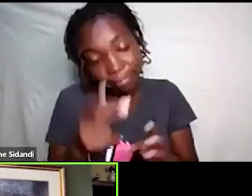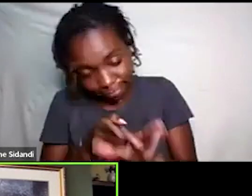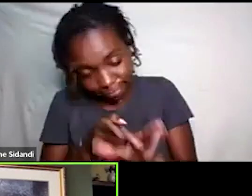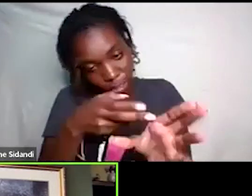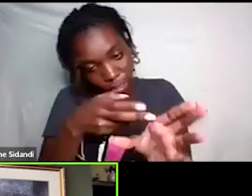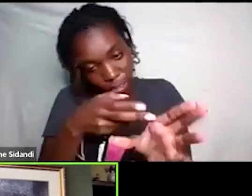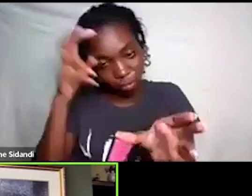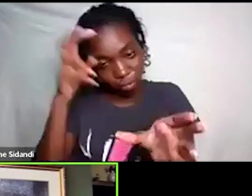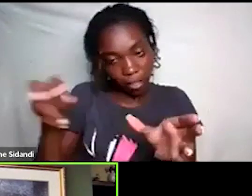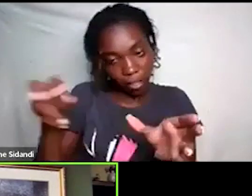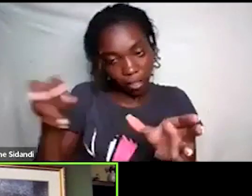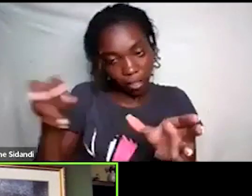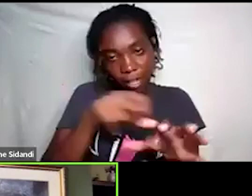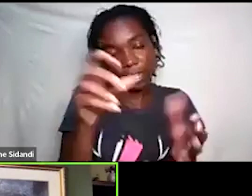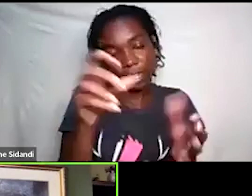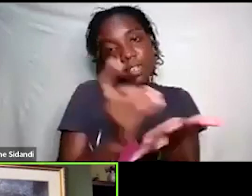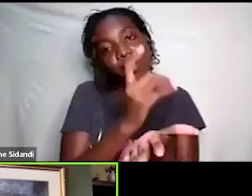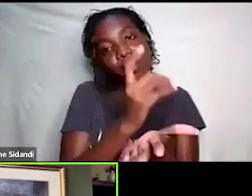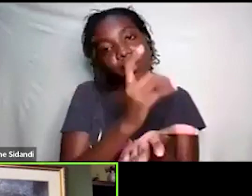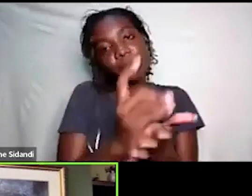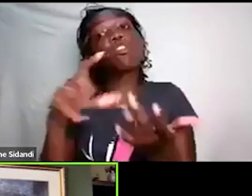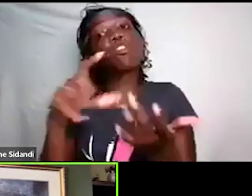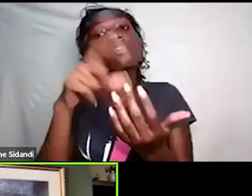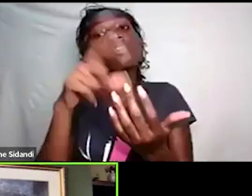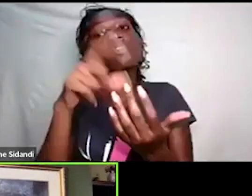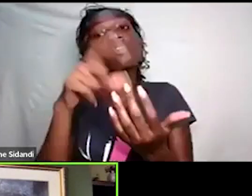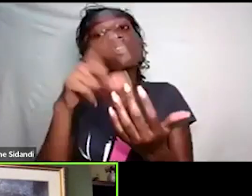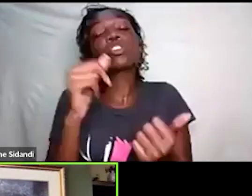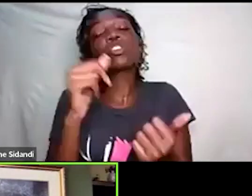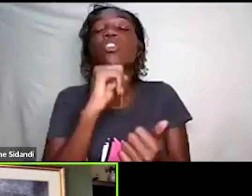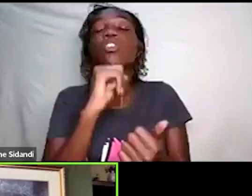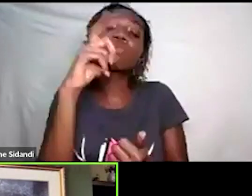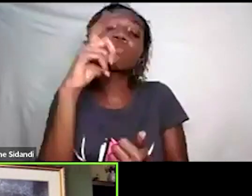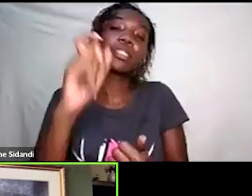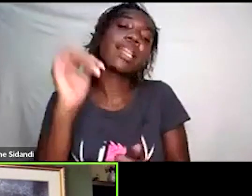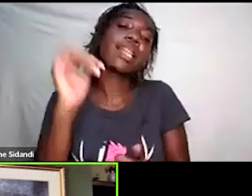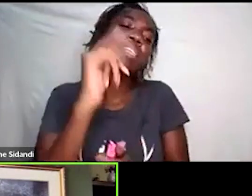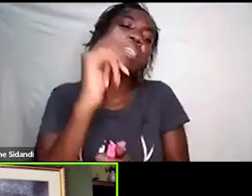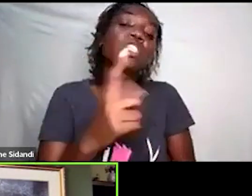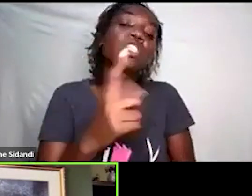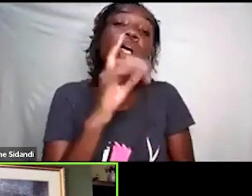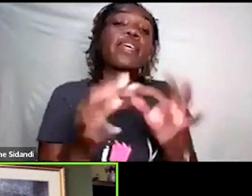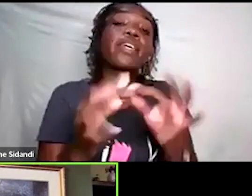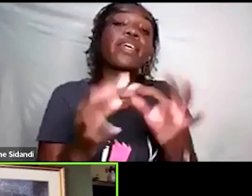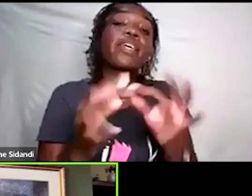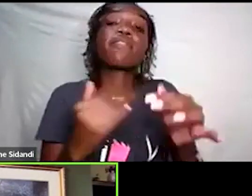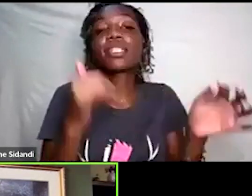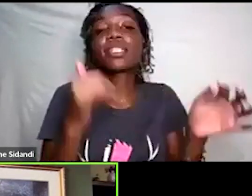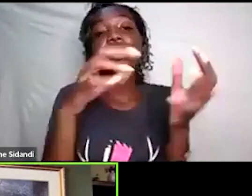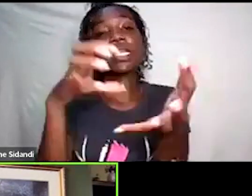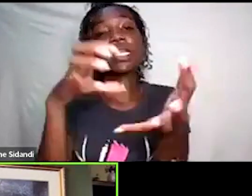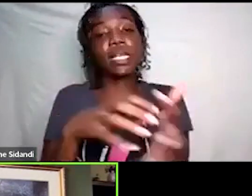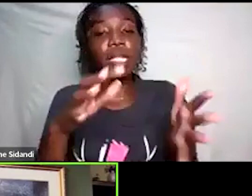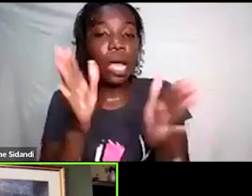always an option. They don't just put a blockage and leave it. So if such a case they were fired and they violated policy,